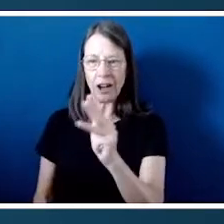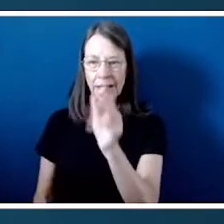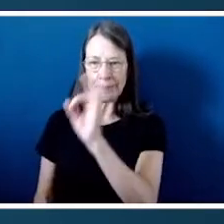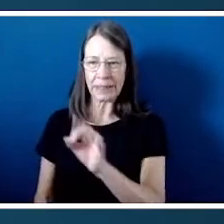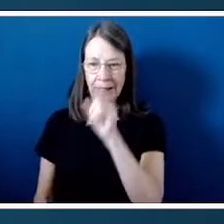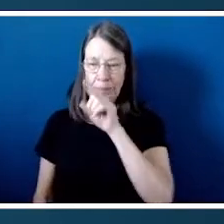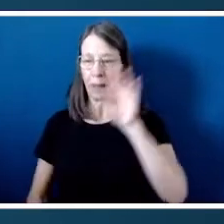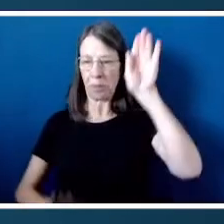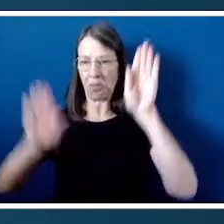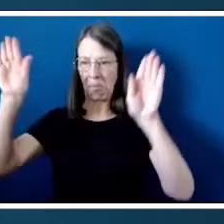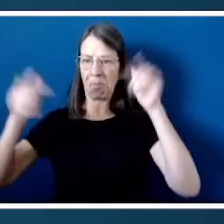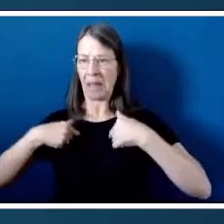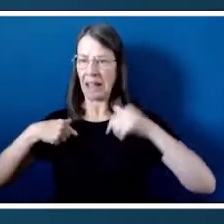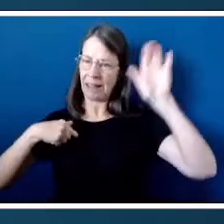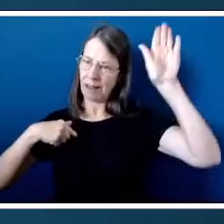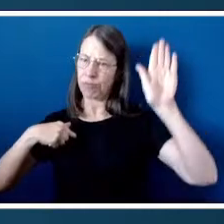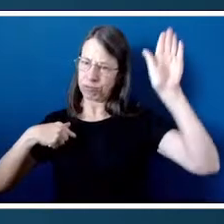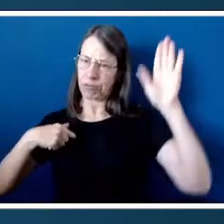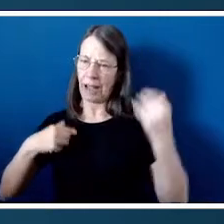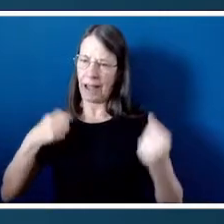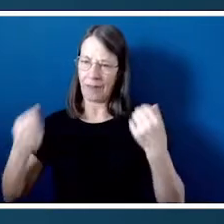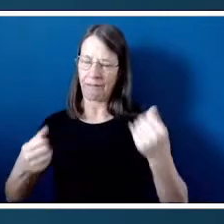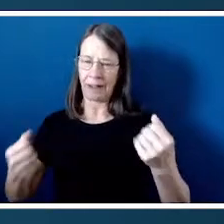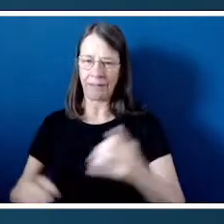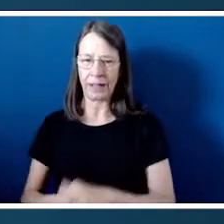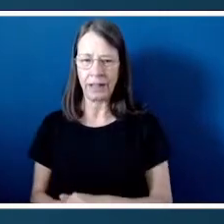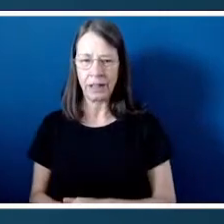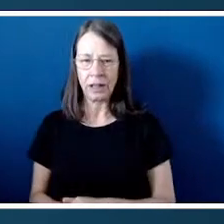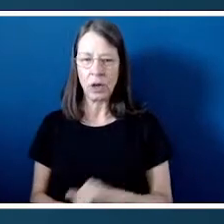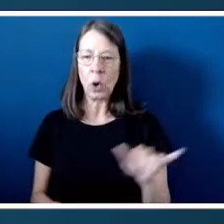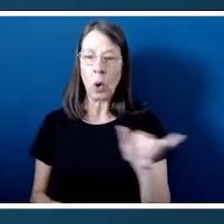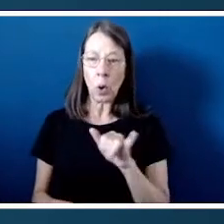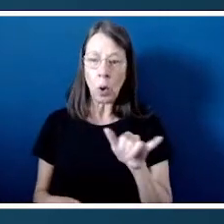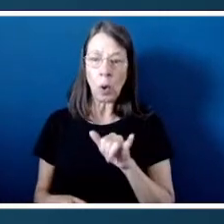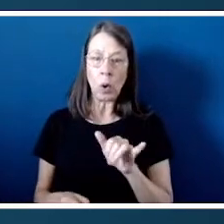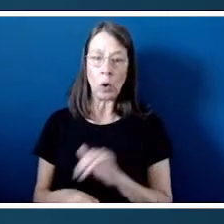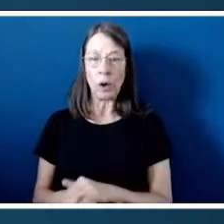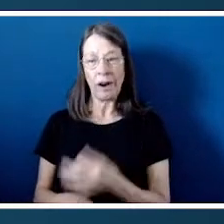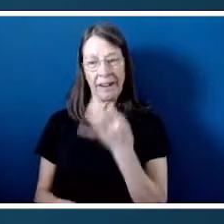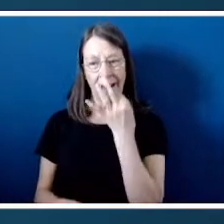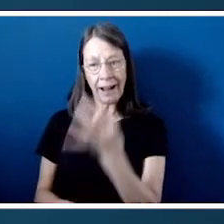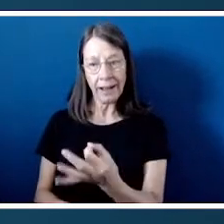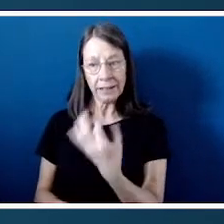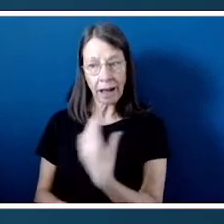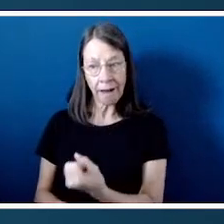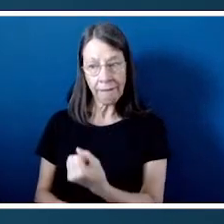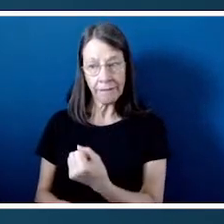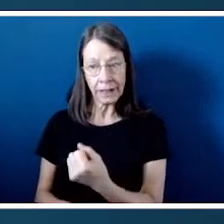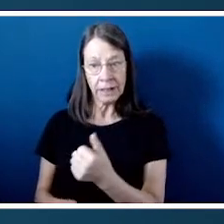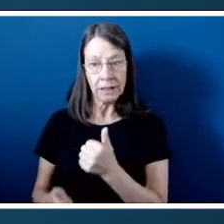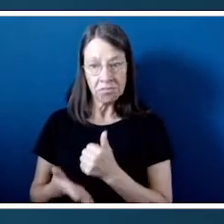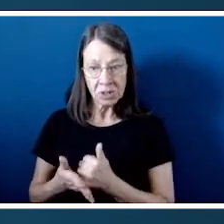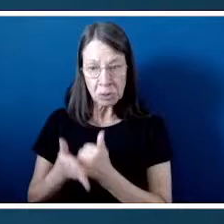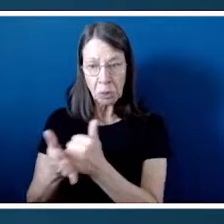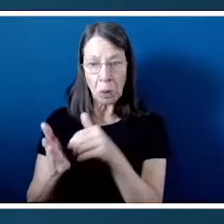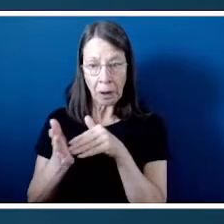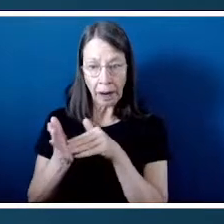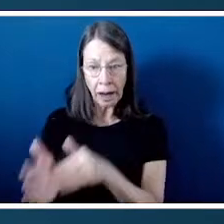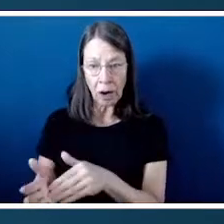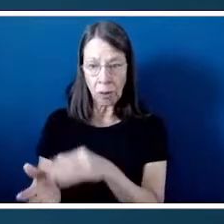second question to say, you know, do you receive any help or support? Again, you know, 90% of the hands would go